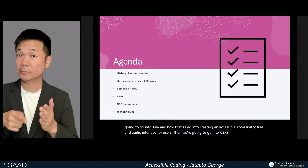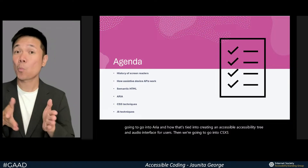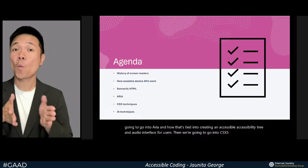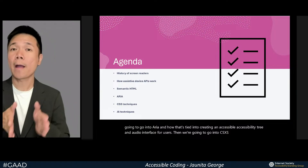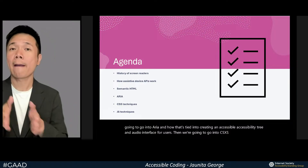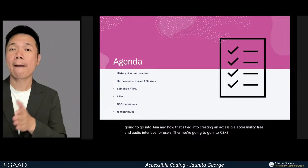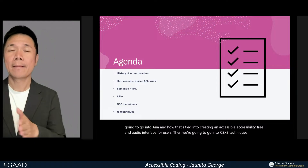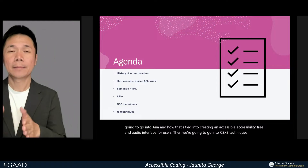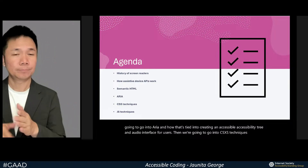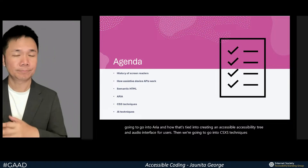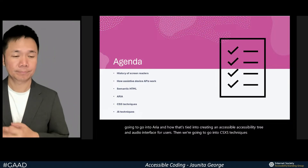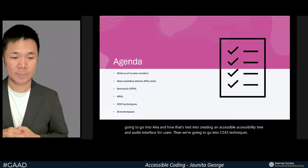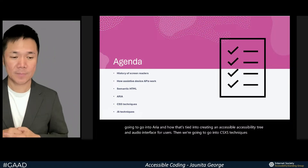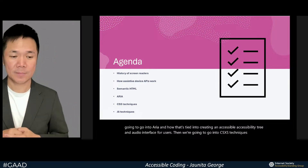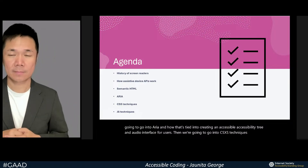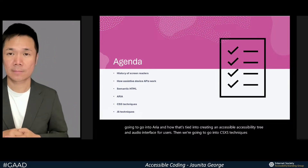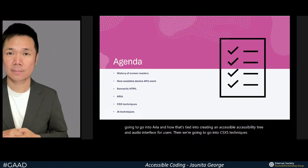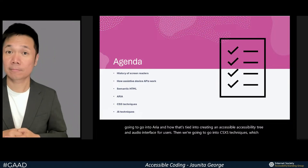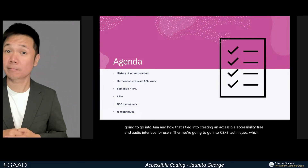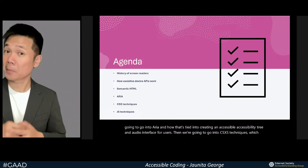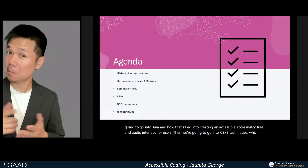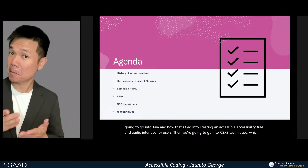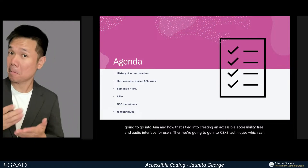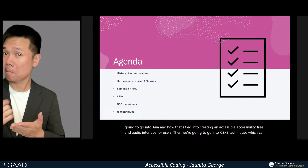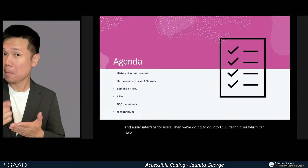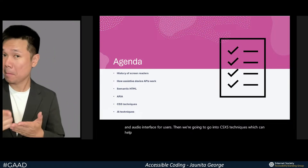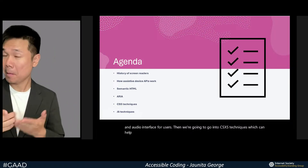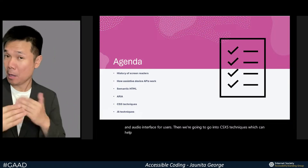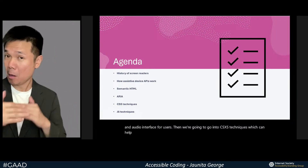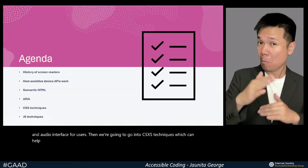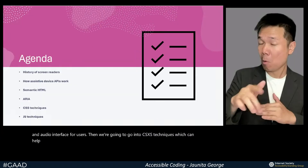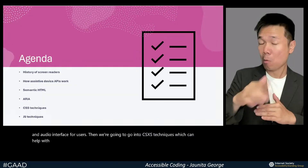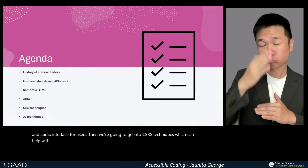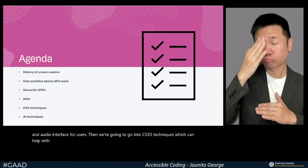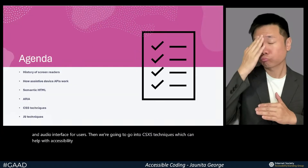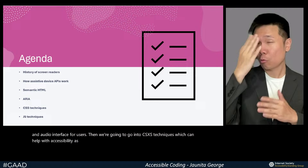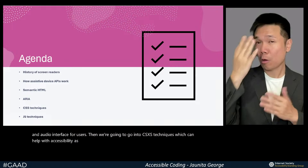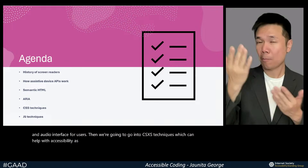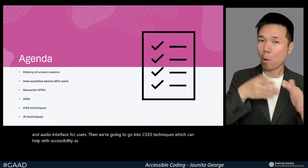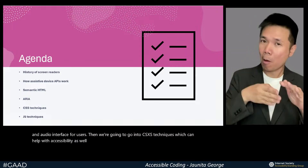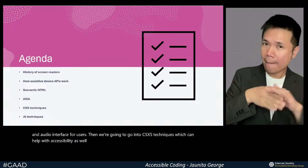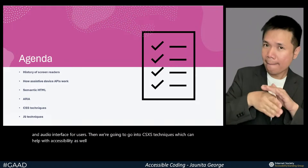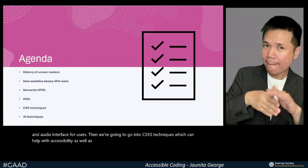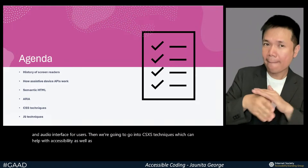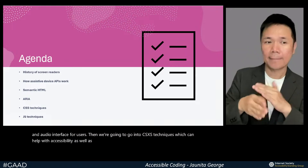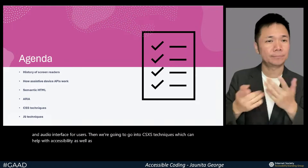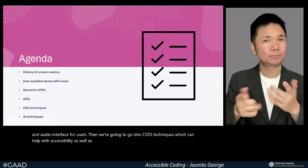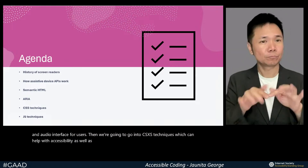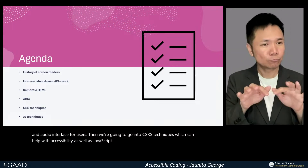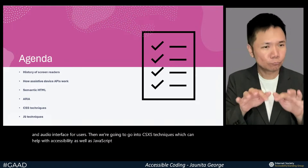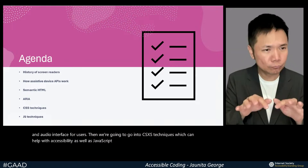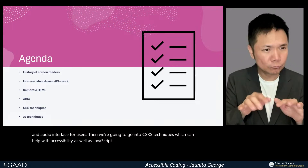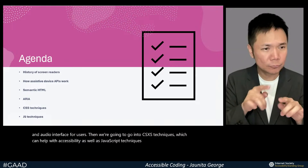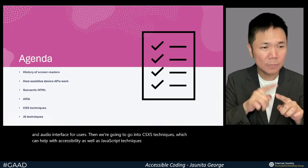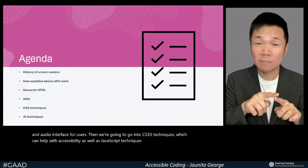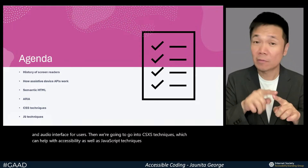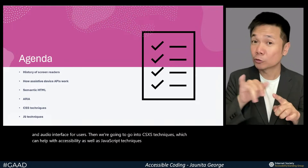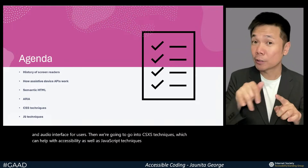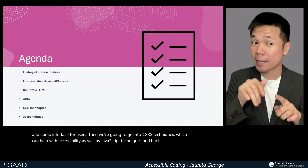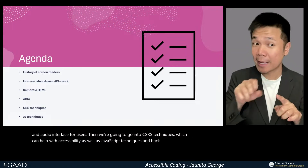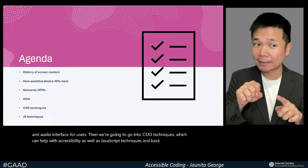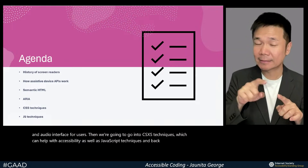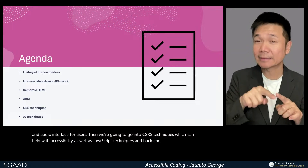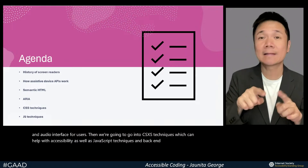which can help with accessibility, as well as JavaScript techniques and backend techniques